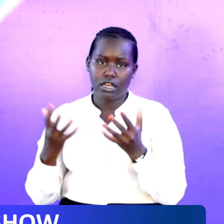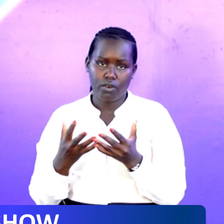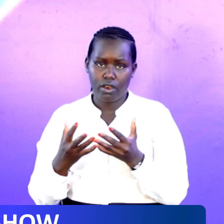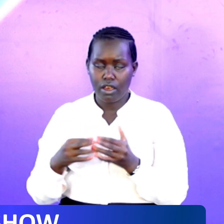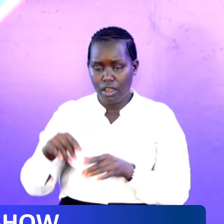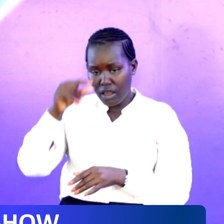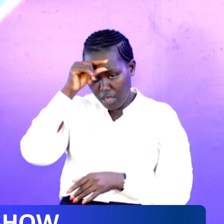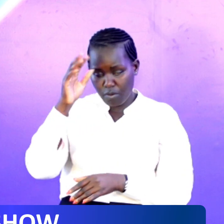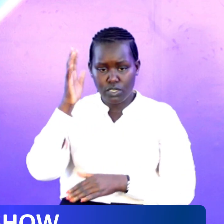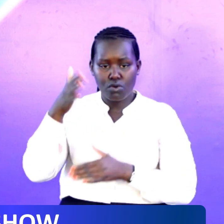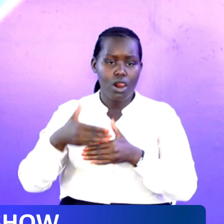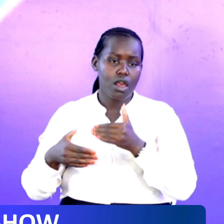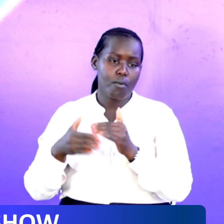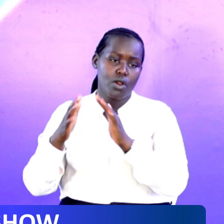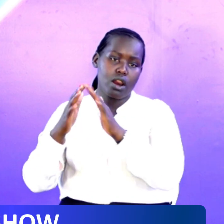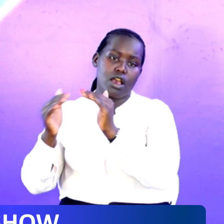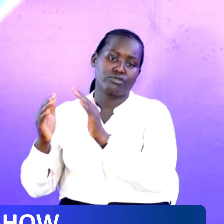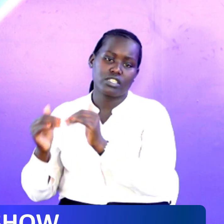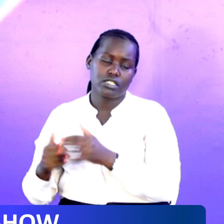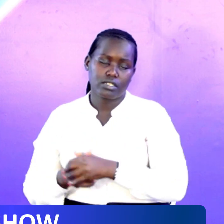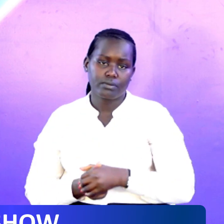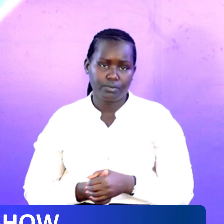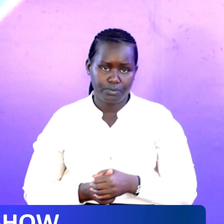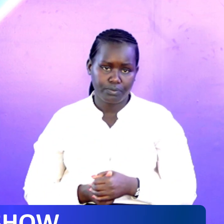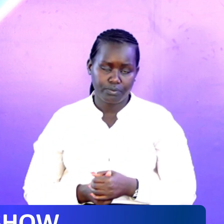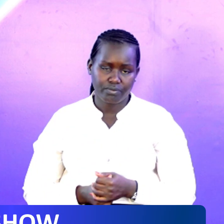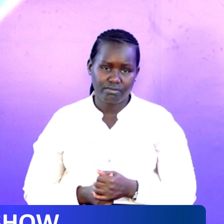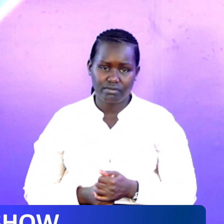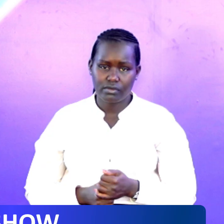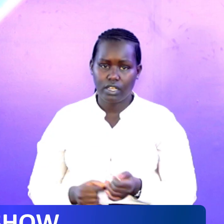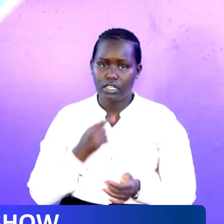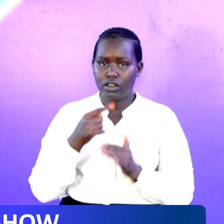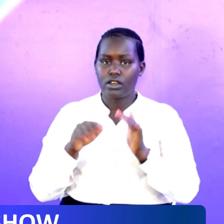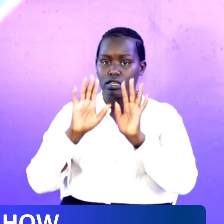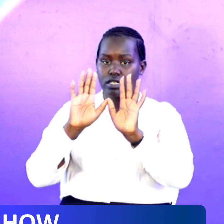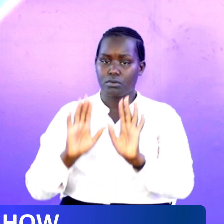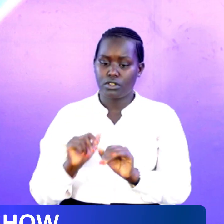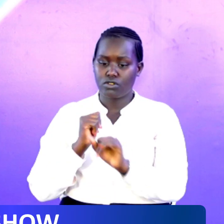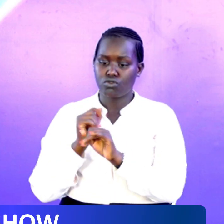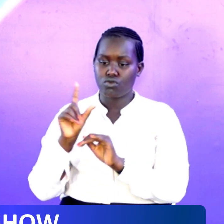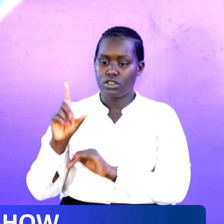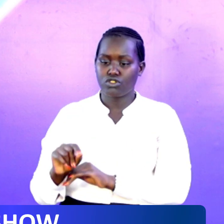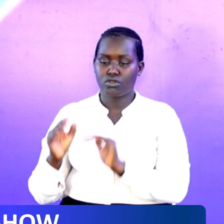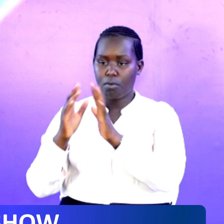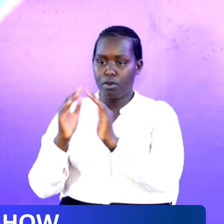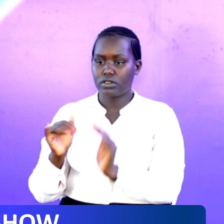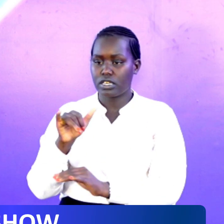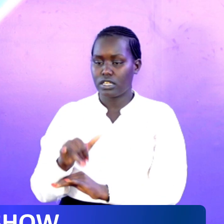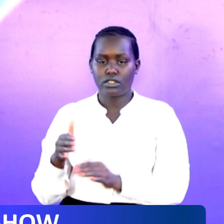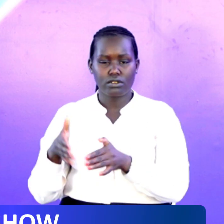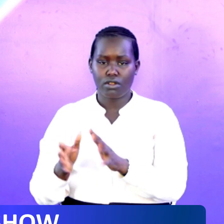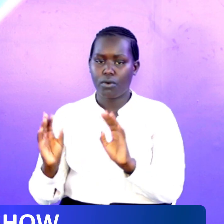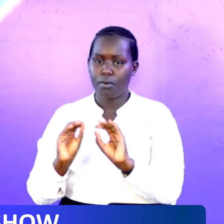No. You know why? They will take the advantage and say it is important for us to do affordable housing. No. Of course, that is not supposed to be the way,